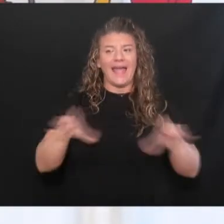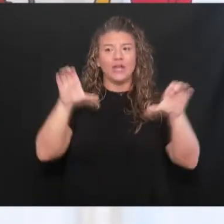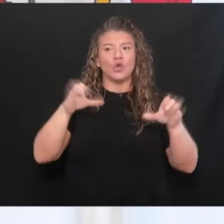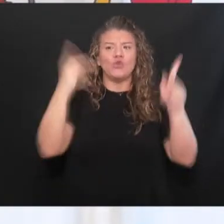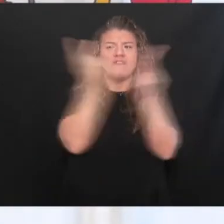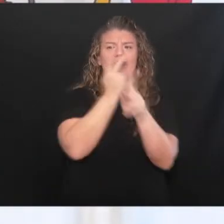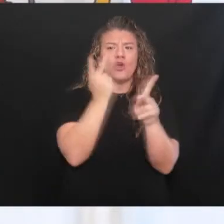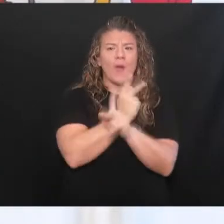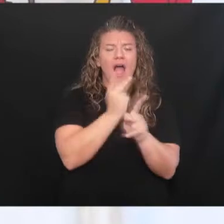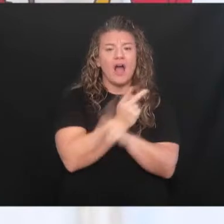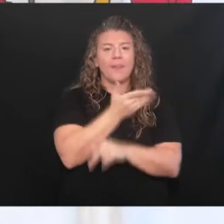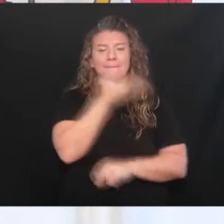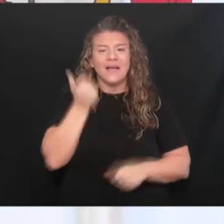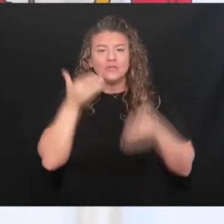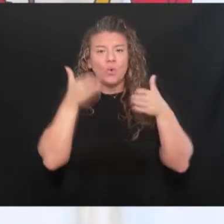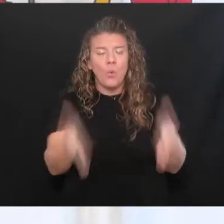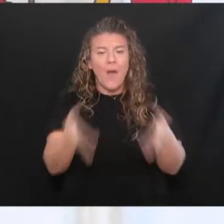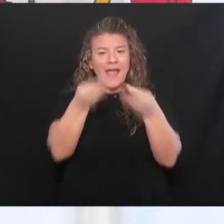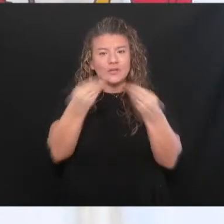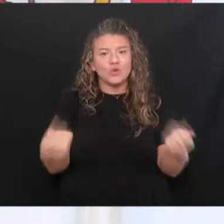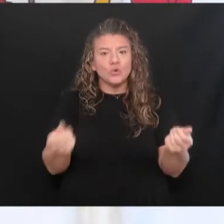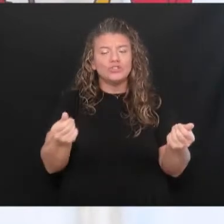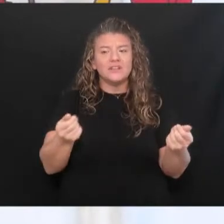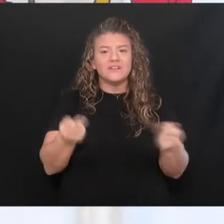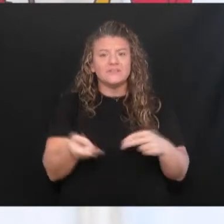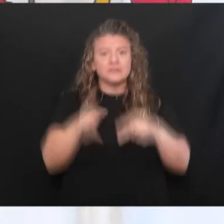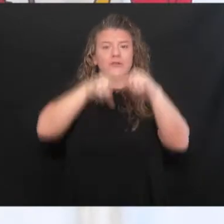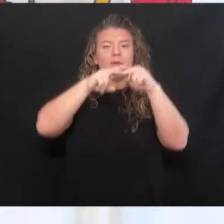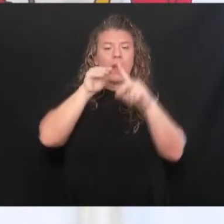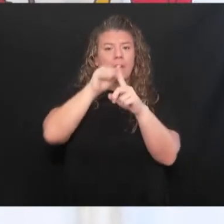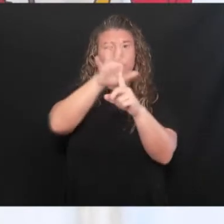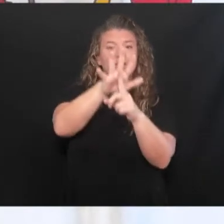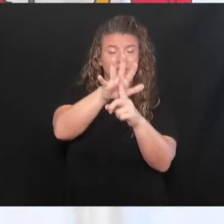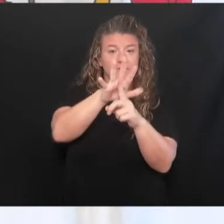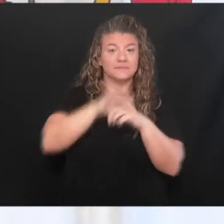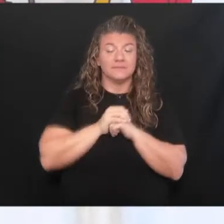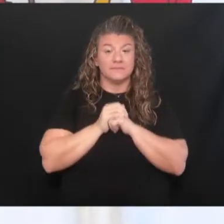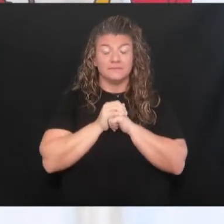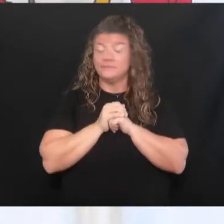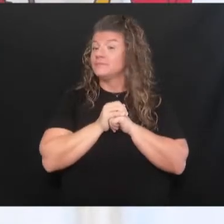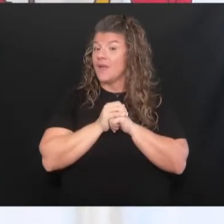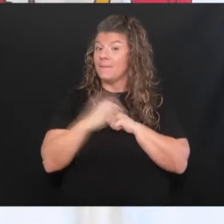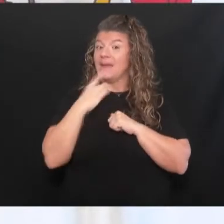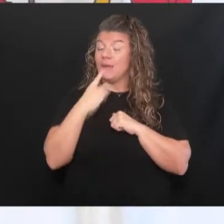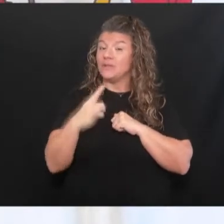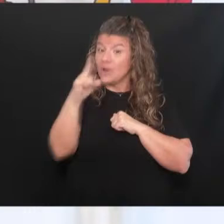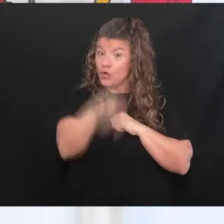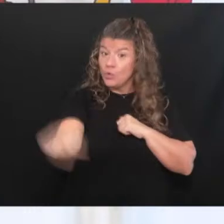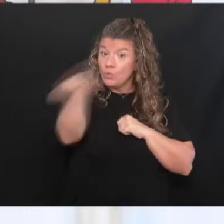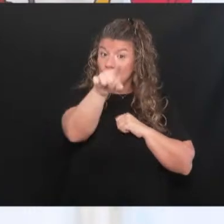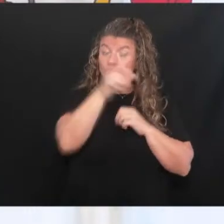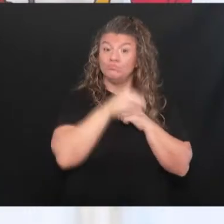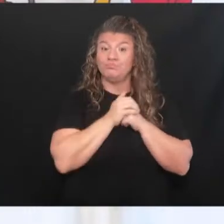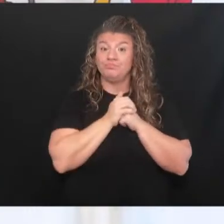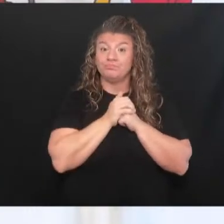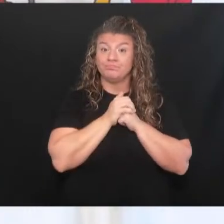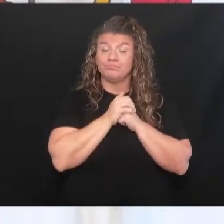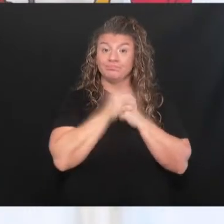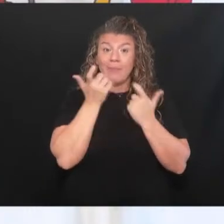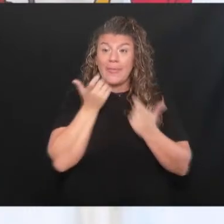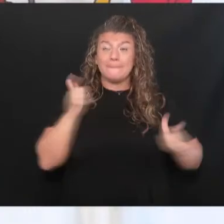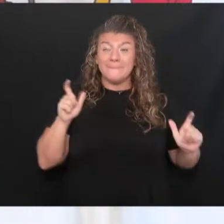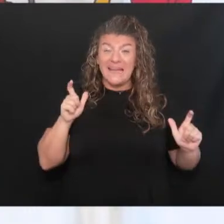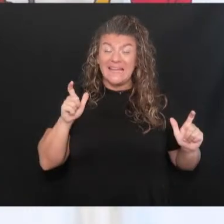way and a solution for us to grow population. But I say to all of you just this: the